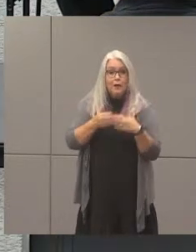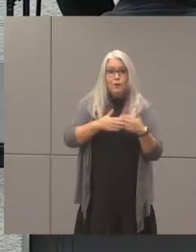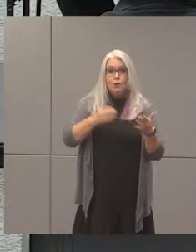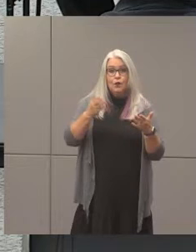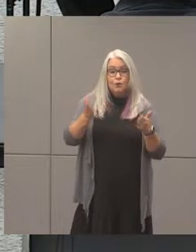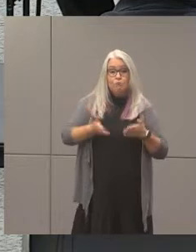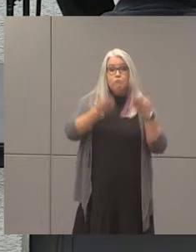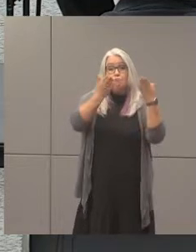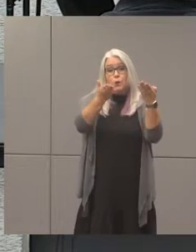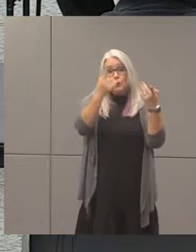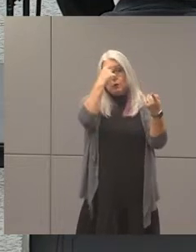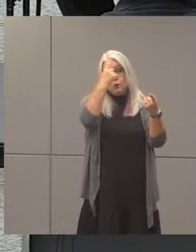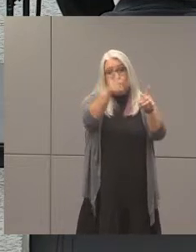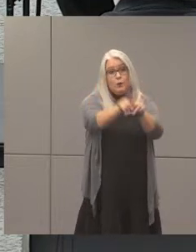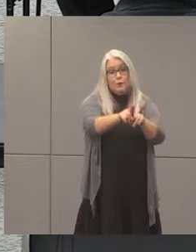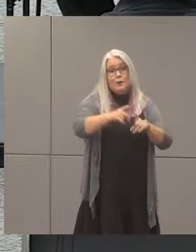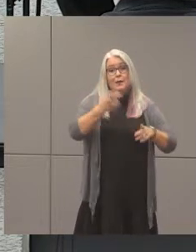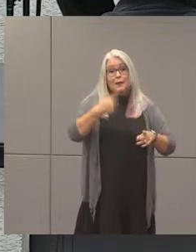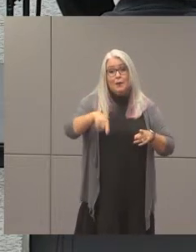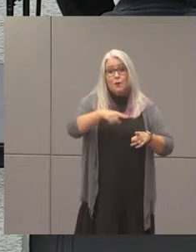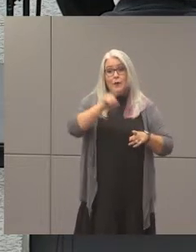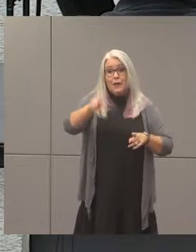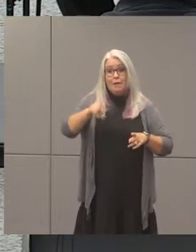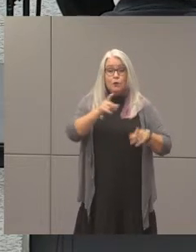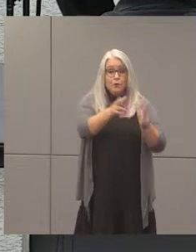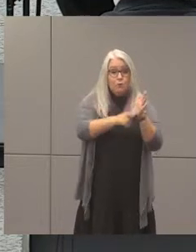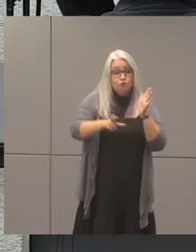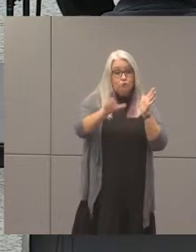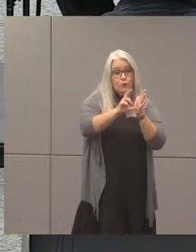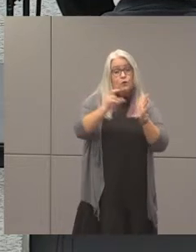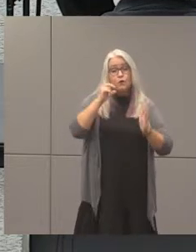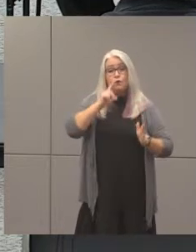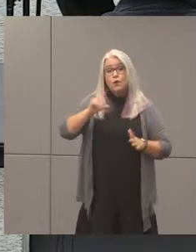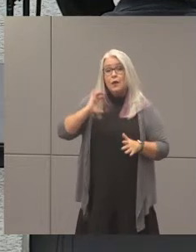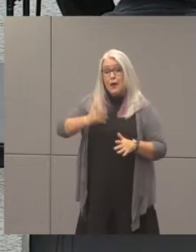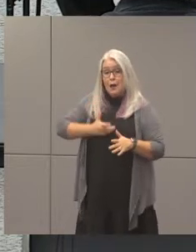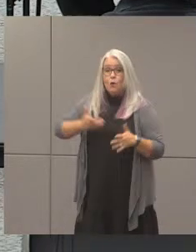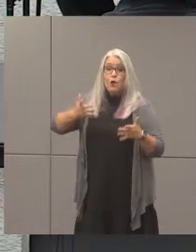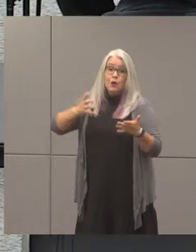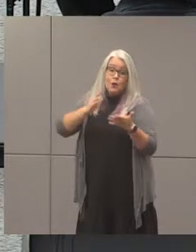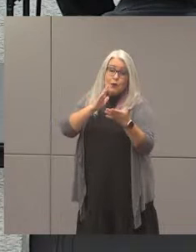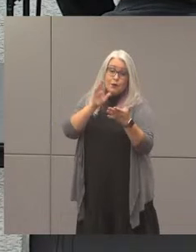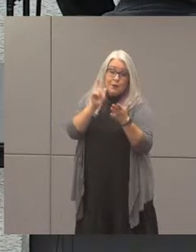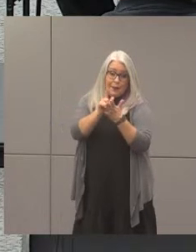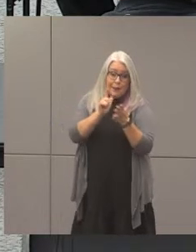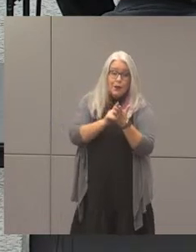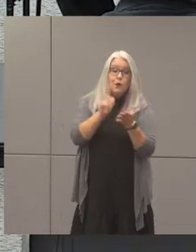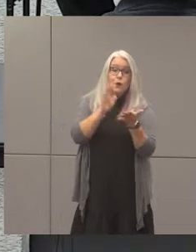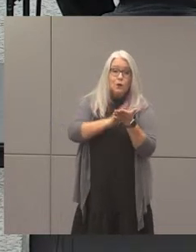that they've given us is going to be reviewed by our legal counsel, college's counsel.